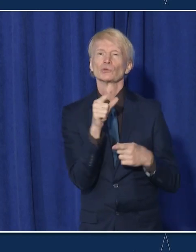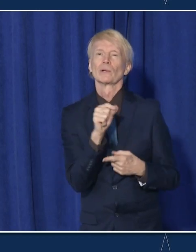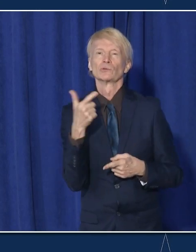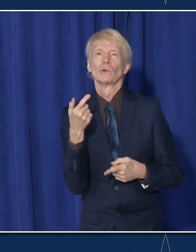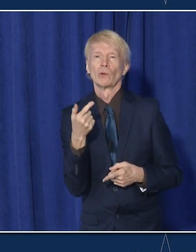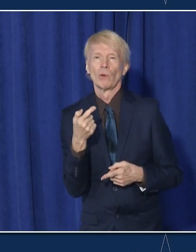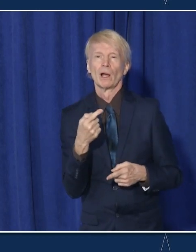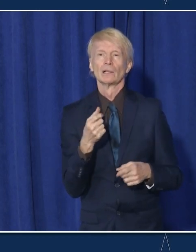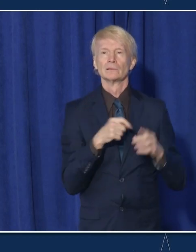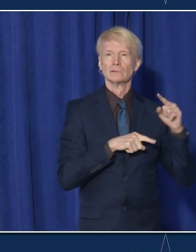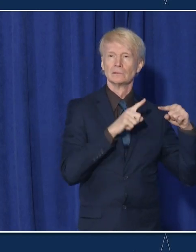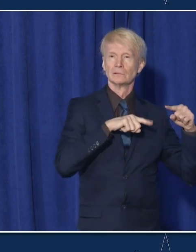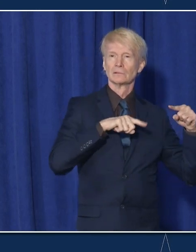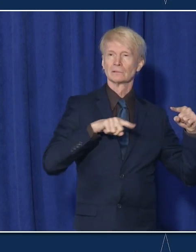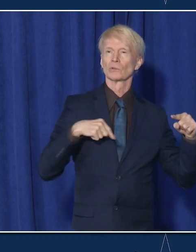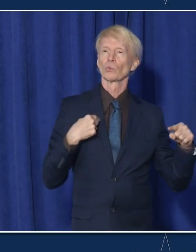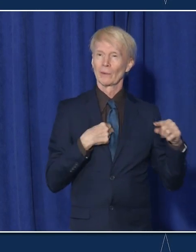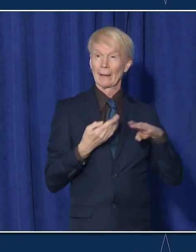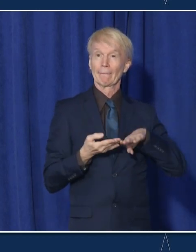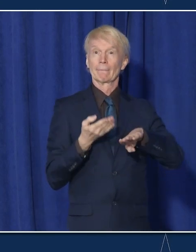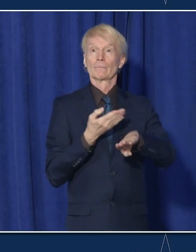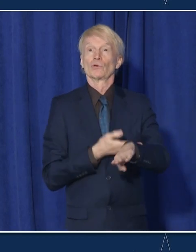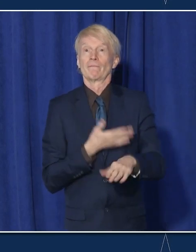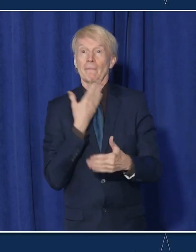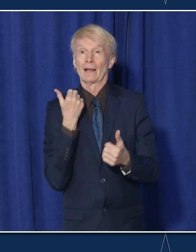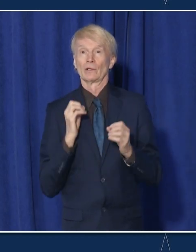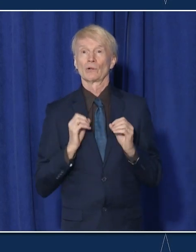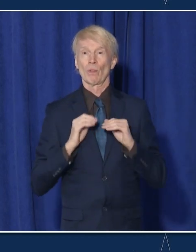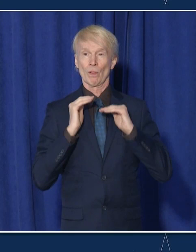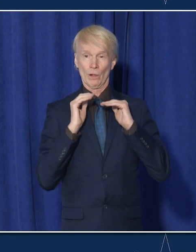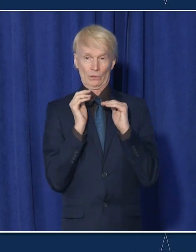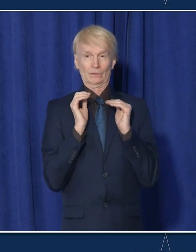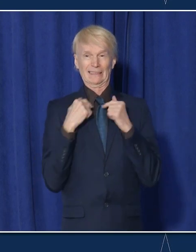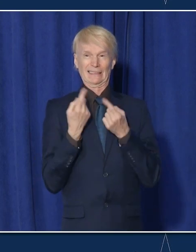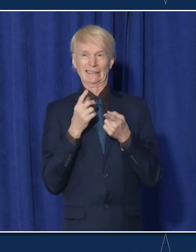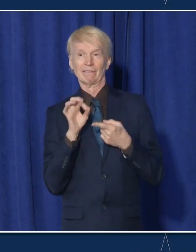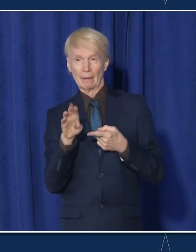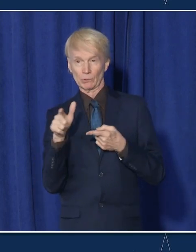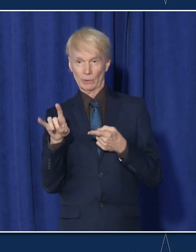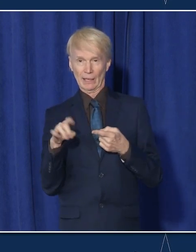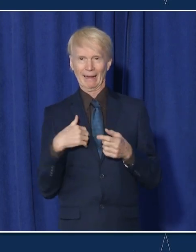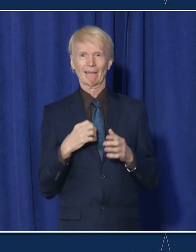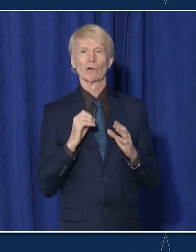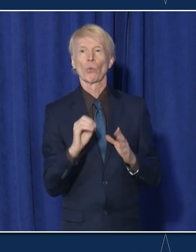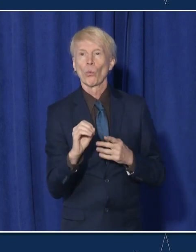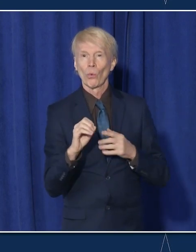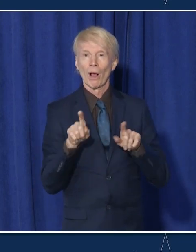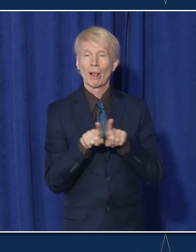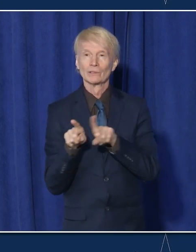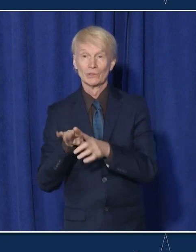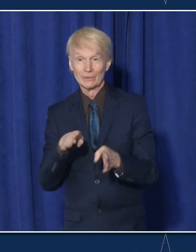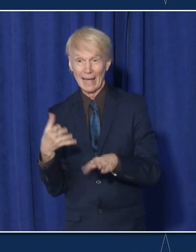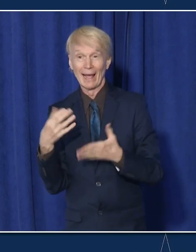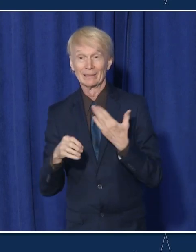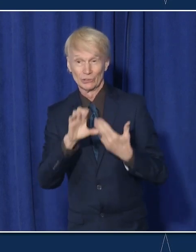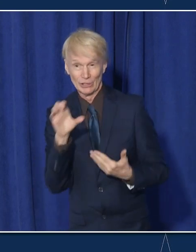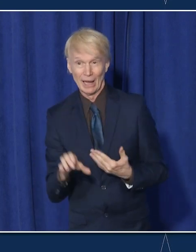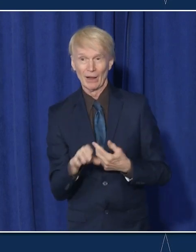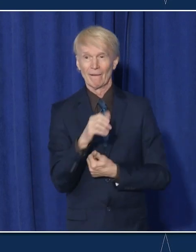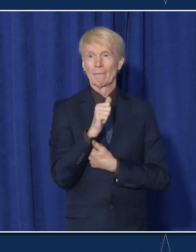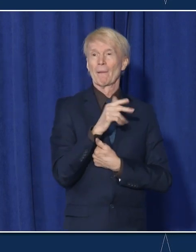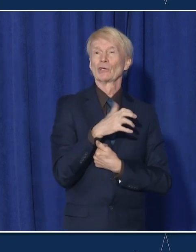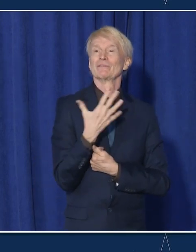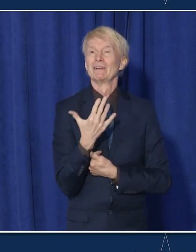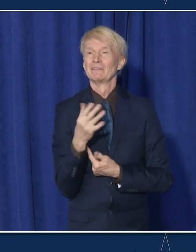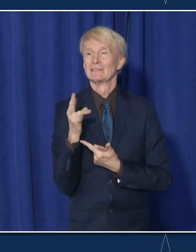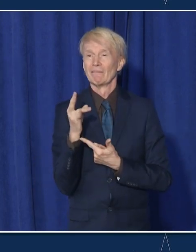better since February 28th. They're at their lowest point ever. We had 0 COVID death days on March 15, 17, 19,